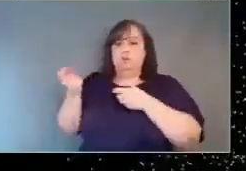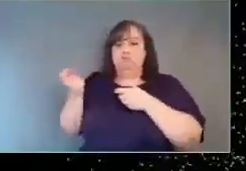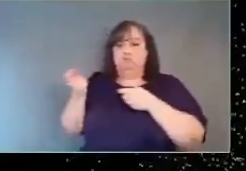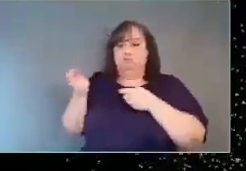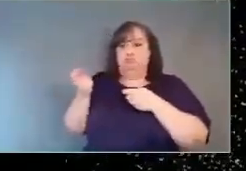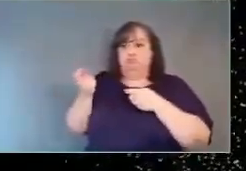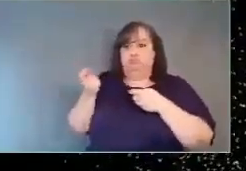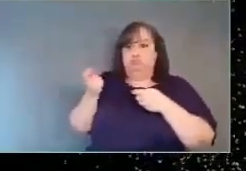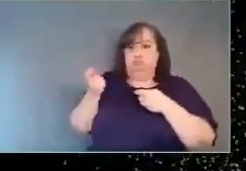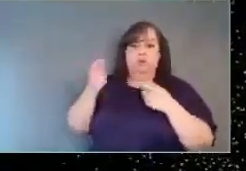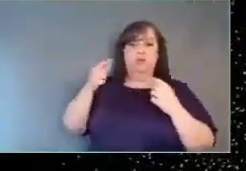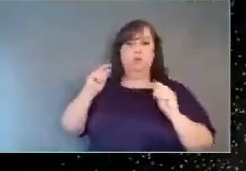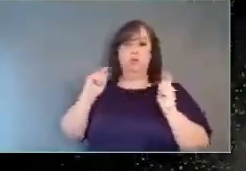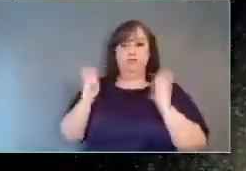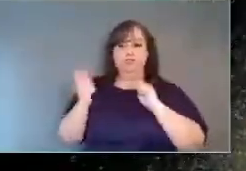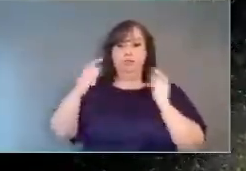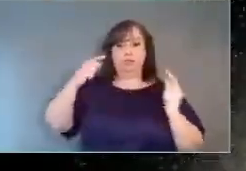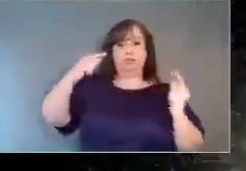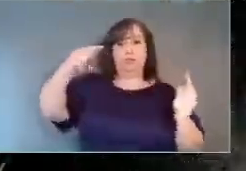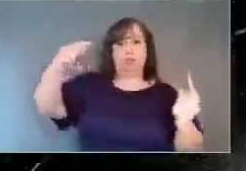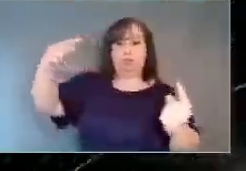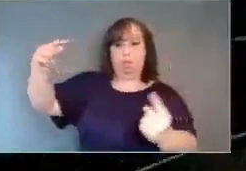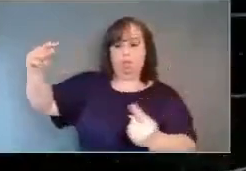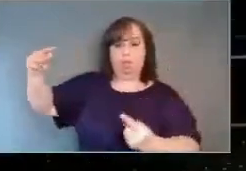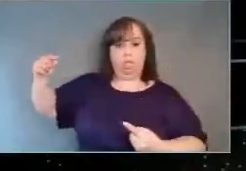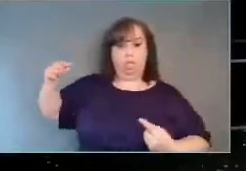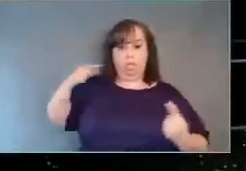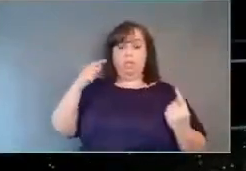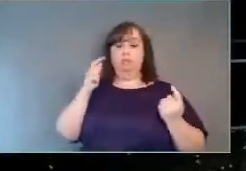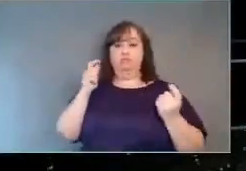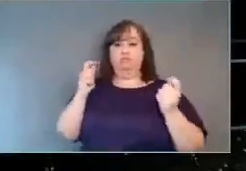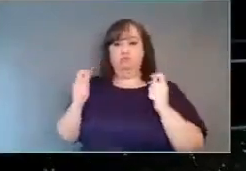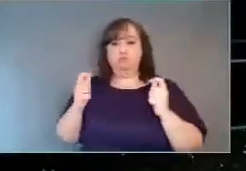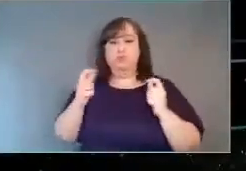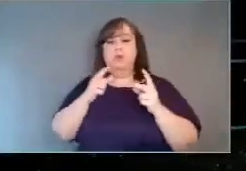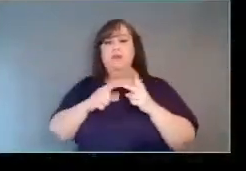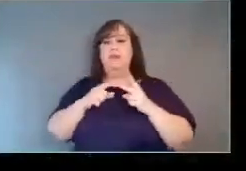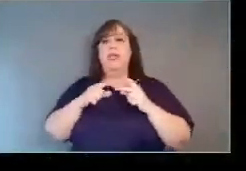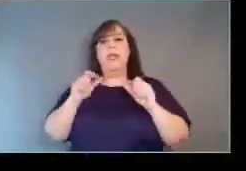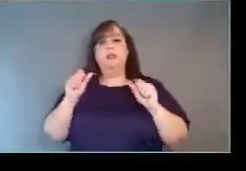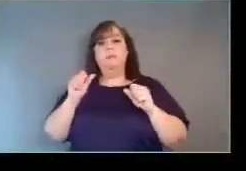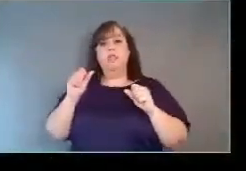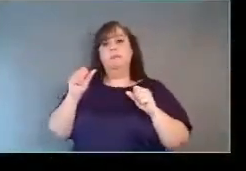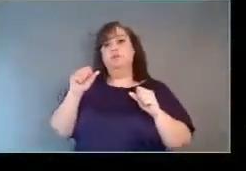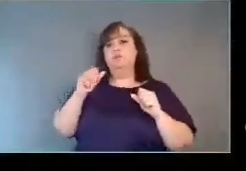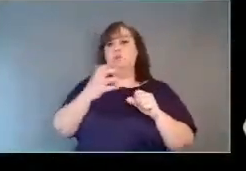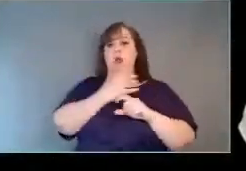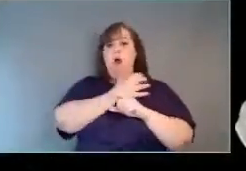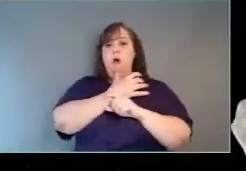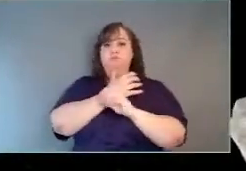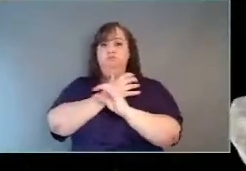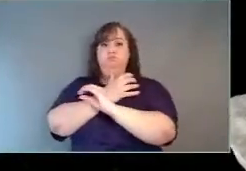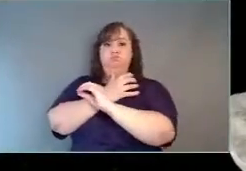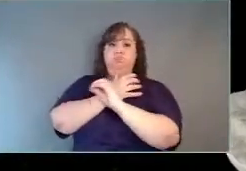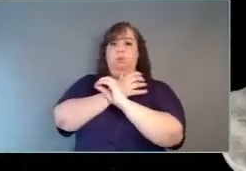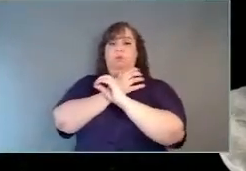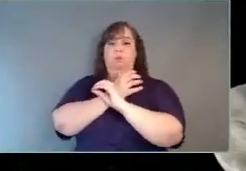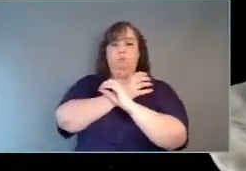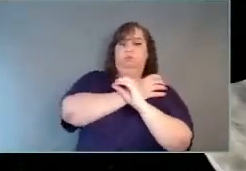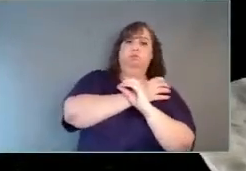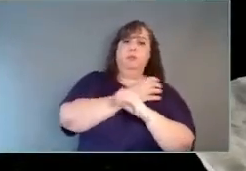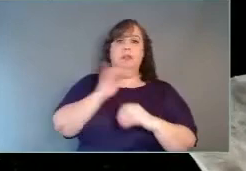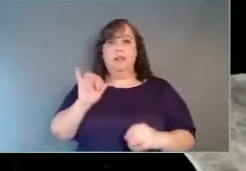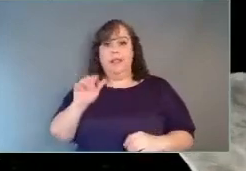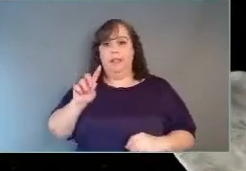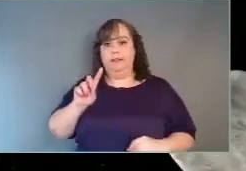path of these asteroids in space, as well as impacting them and potentially nudging their paths in space, like the DART mission